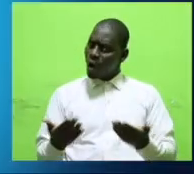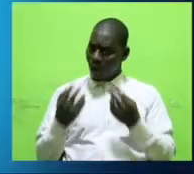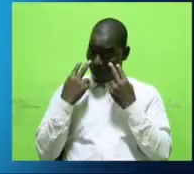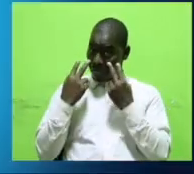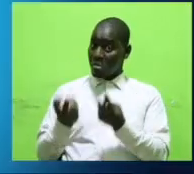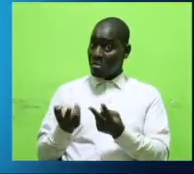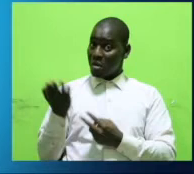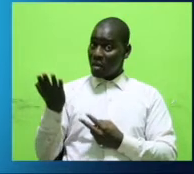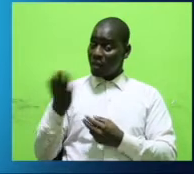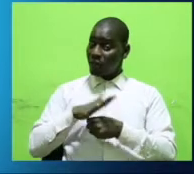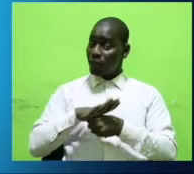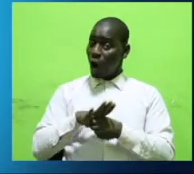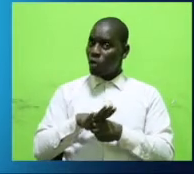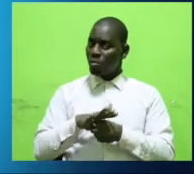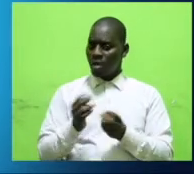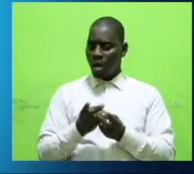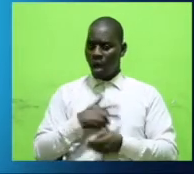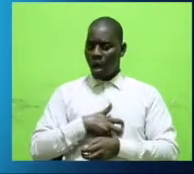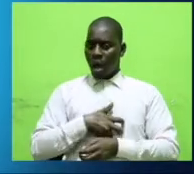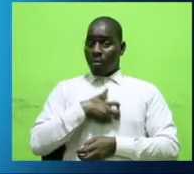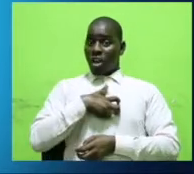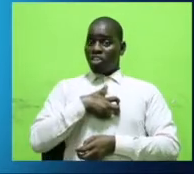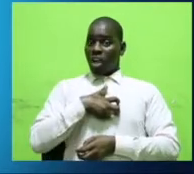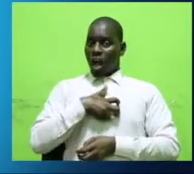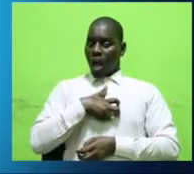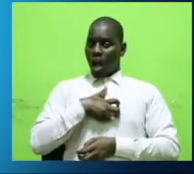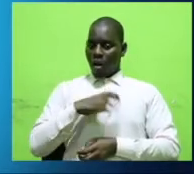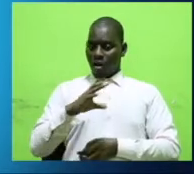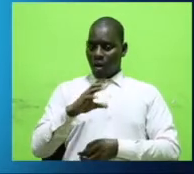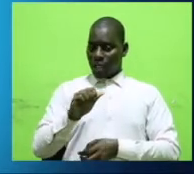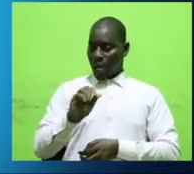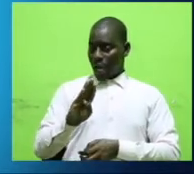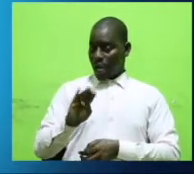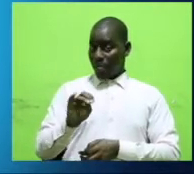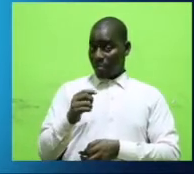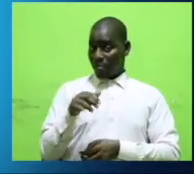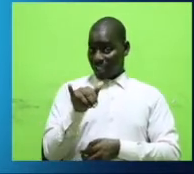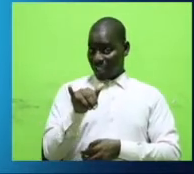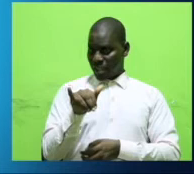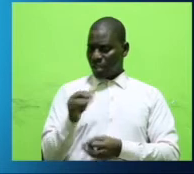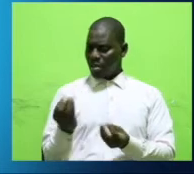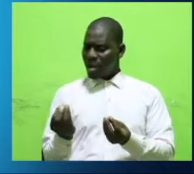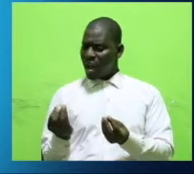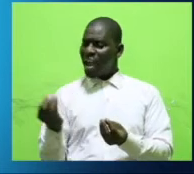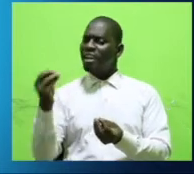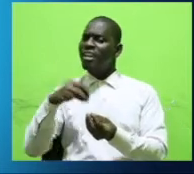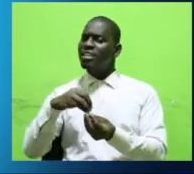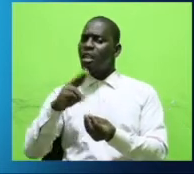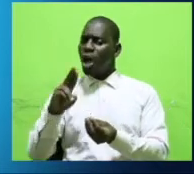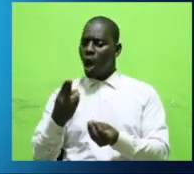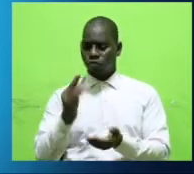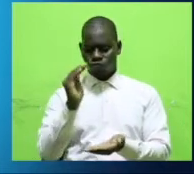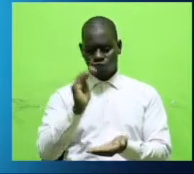will also look at the volume and the pressure of the thoracic cavity, whether it is